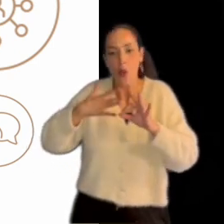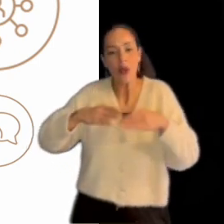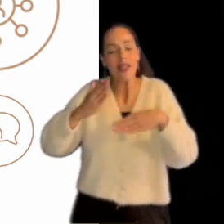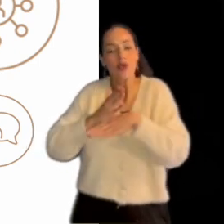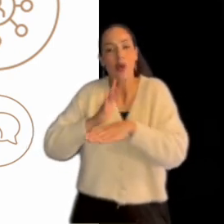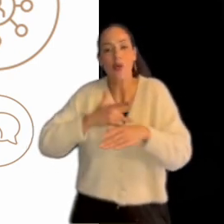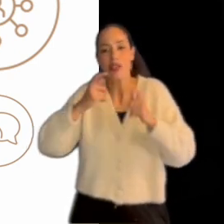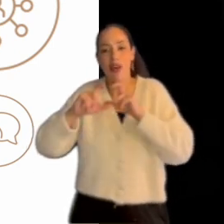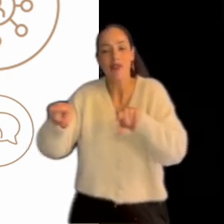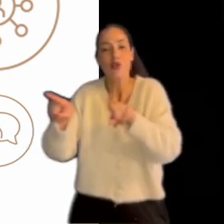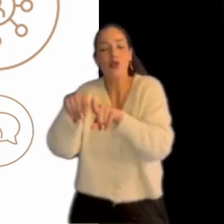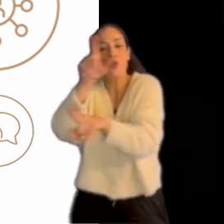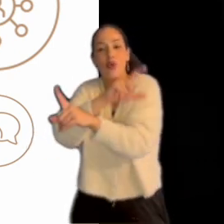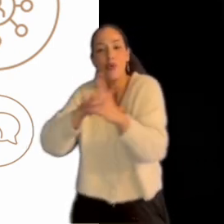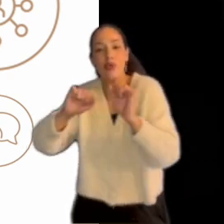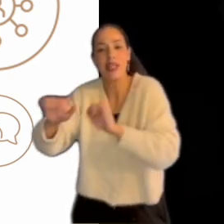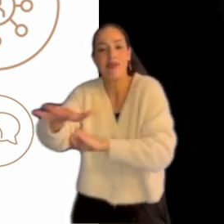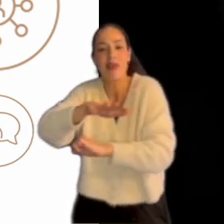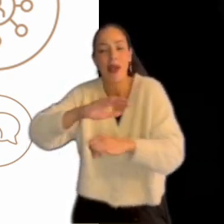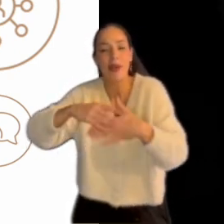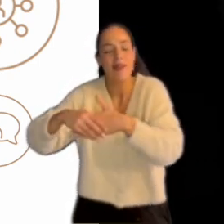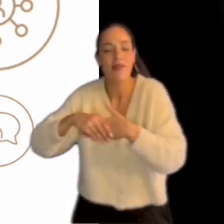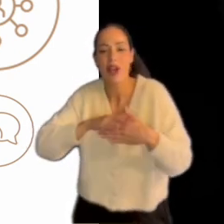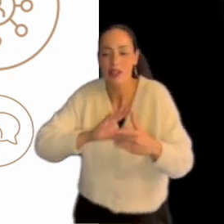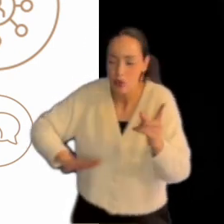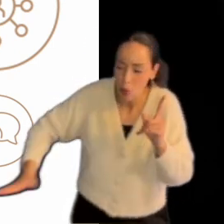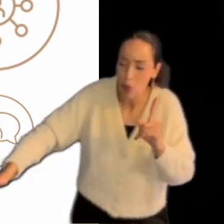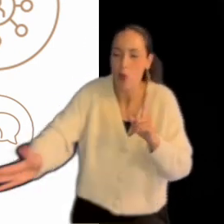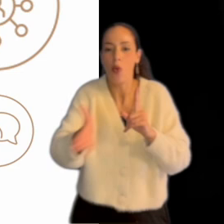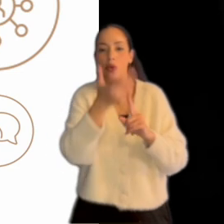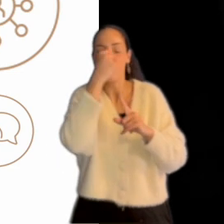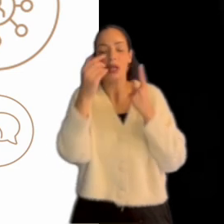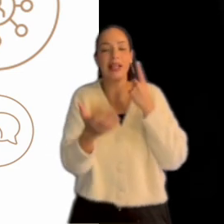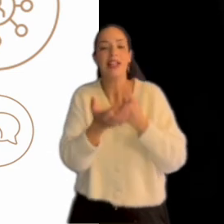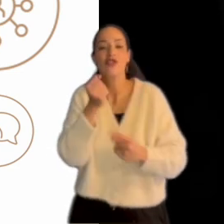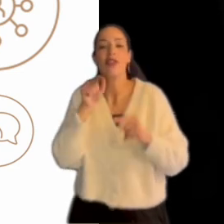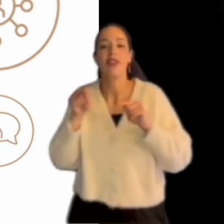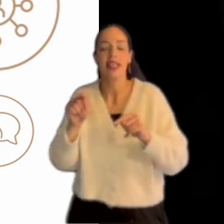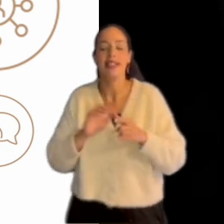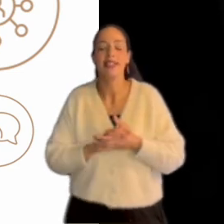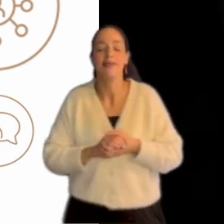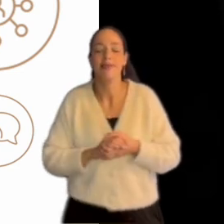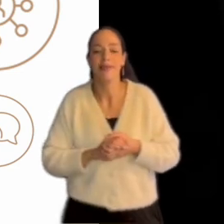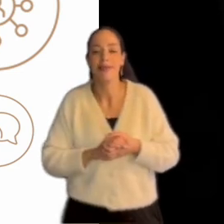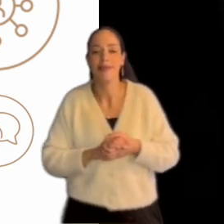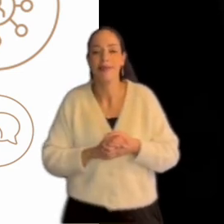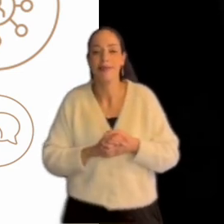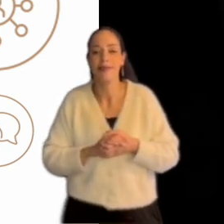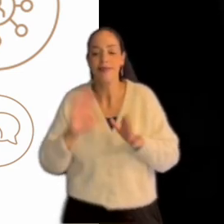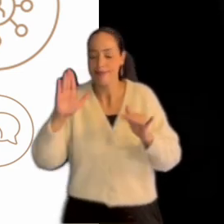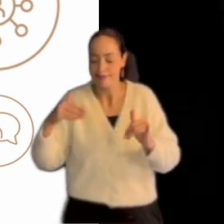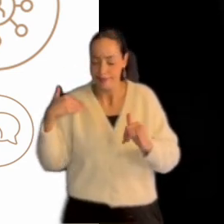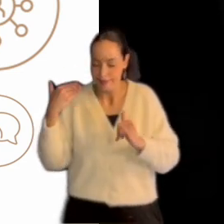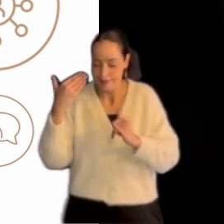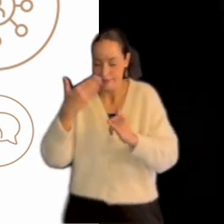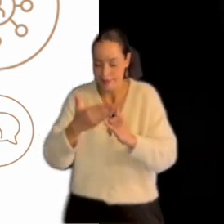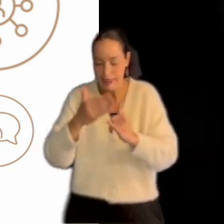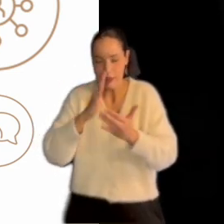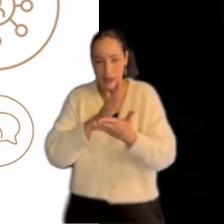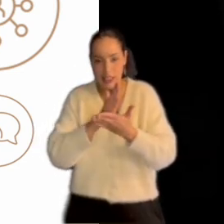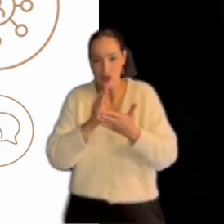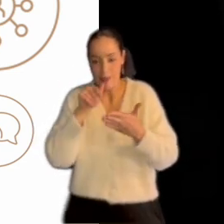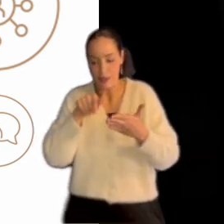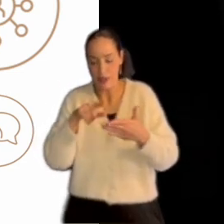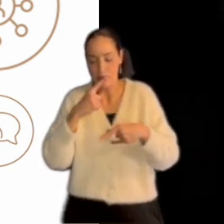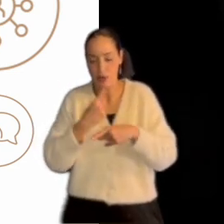the end of this chapter, I'll talk a little more about the varying configurations of the SENSE model and specifically how Peterborough Rape Crisis have been using it to